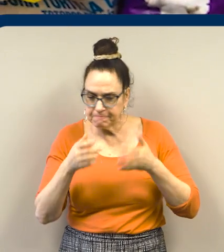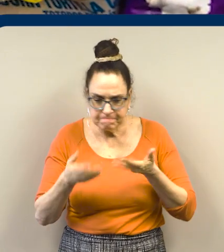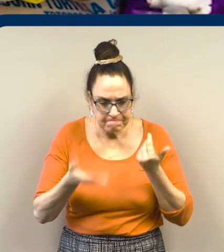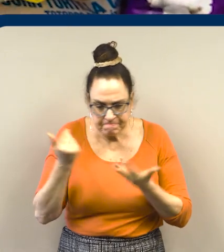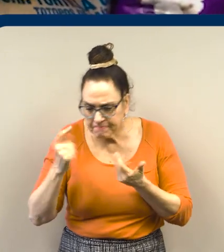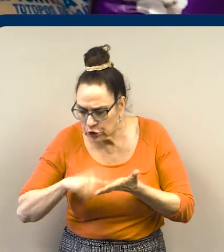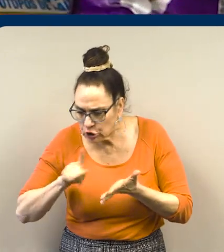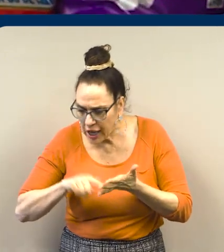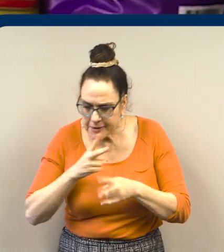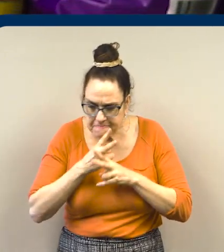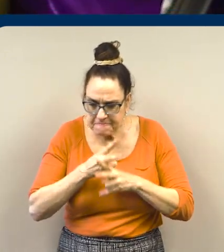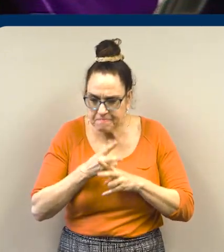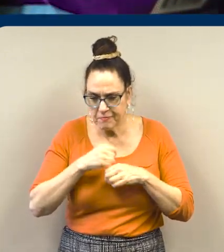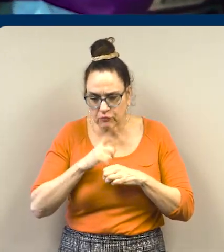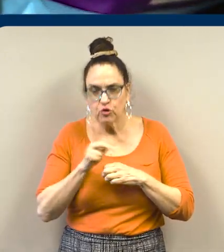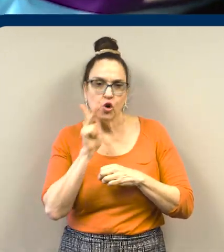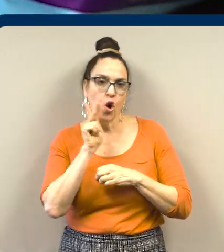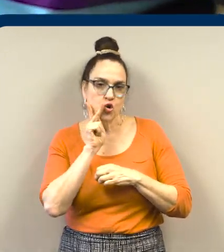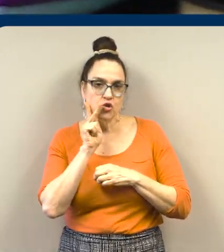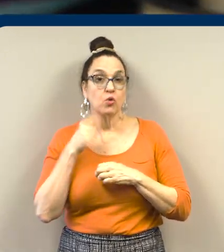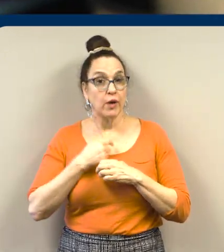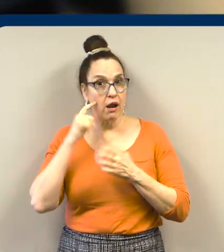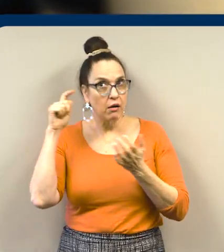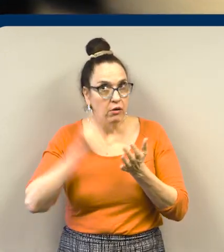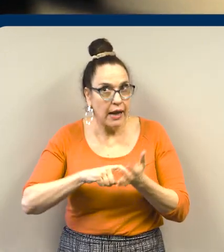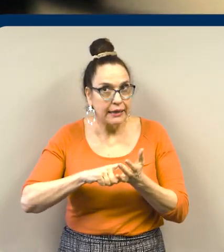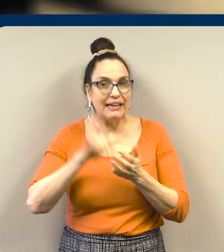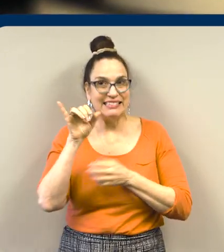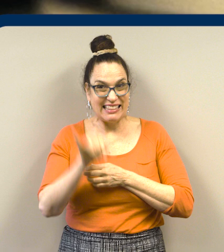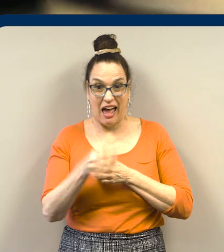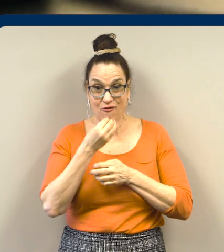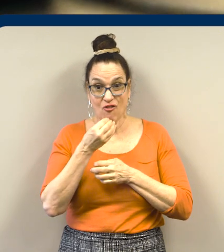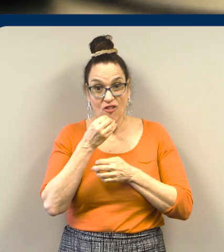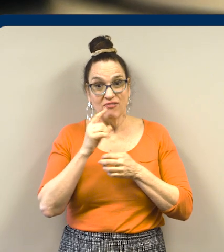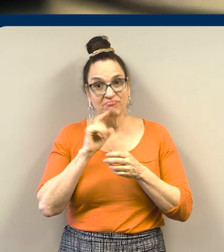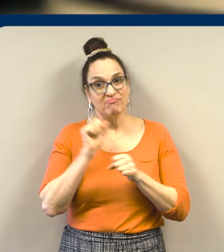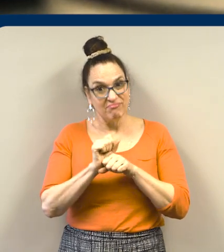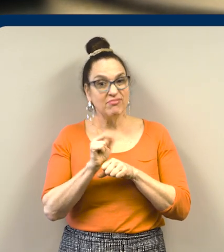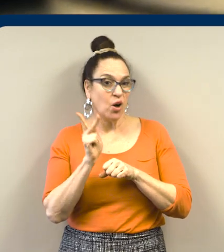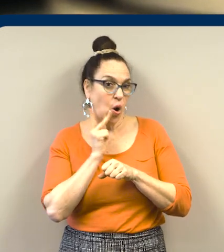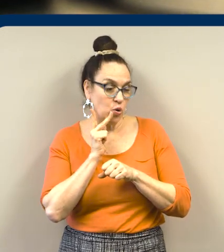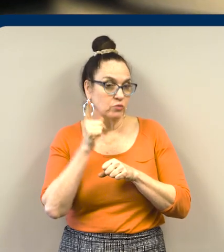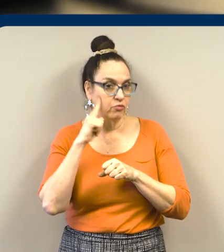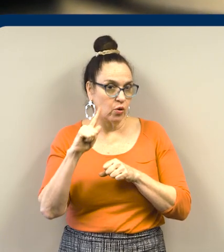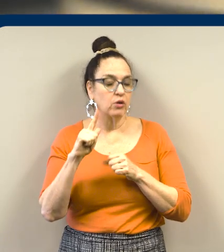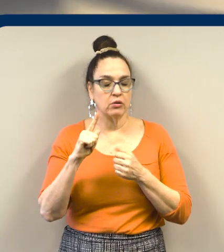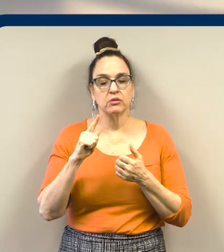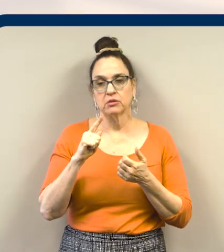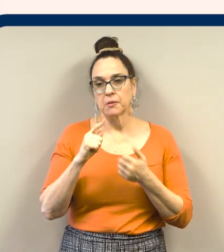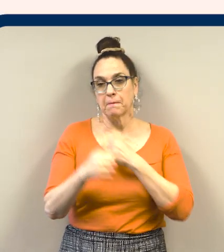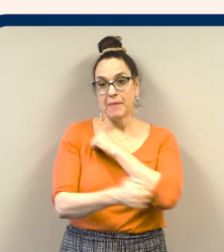food for Passover, you want to ensure a special symbol certifies that the product is kosher for